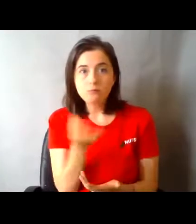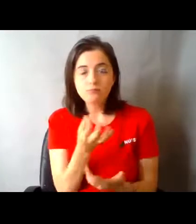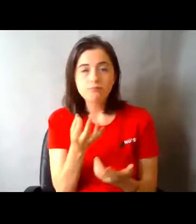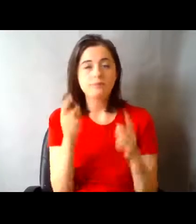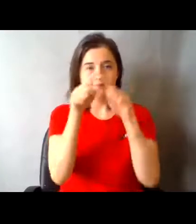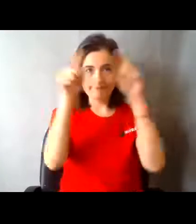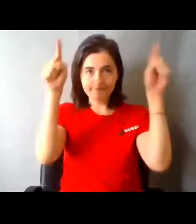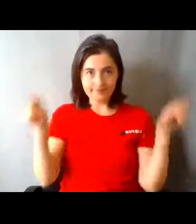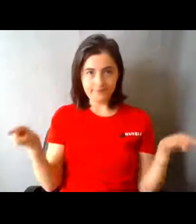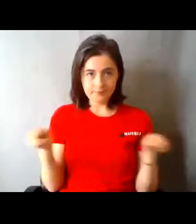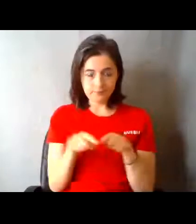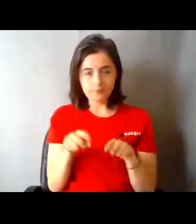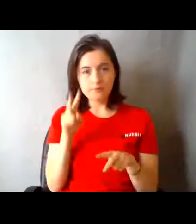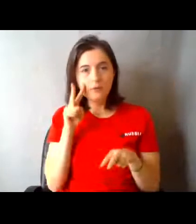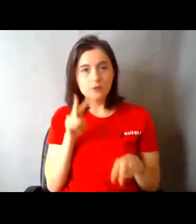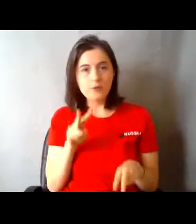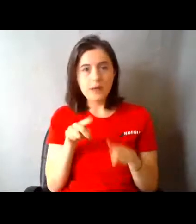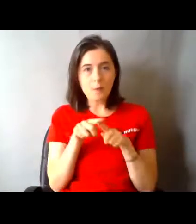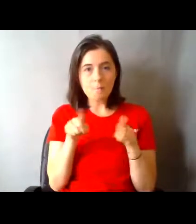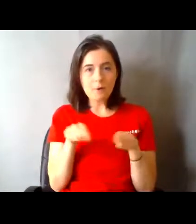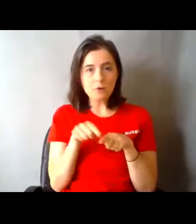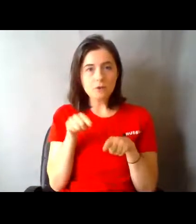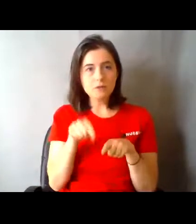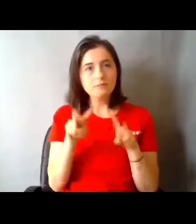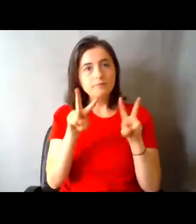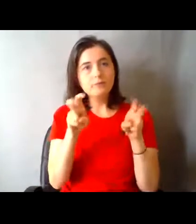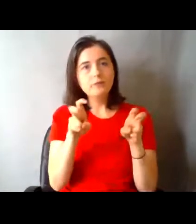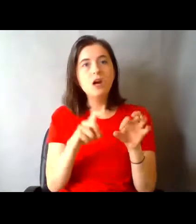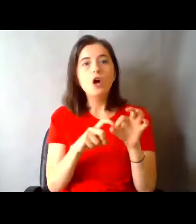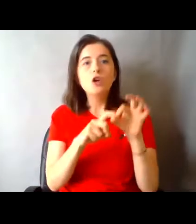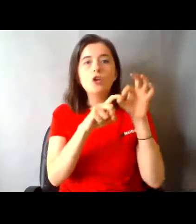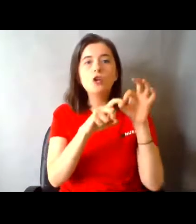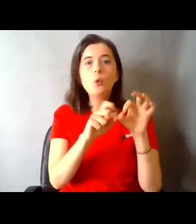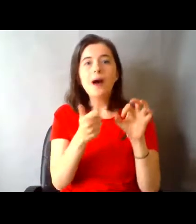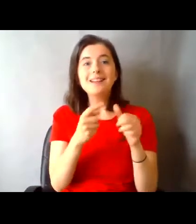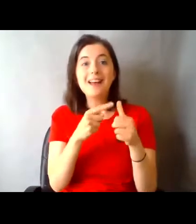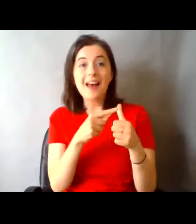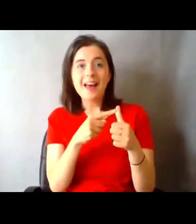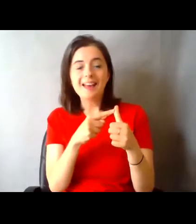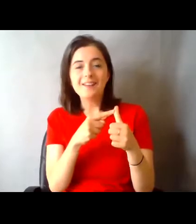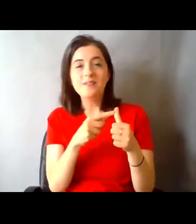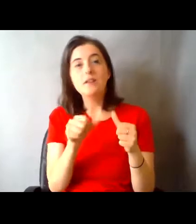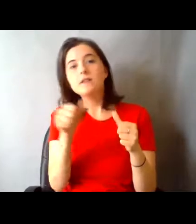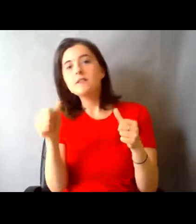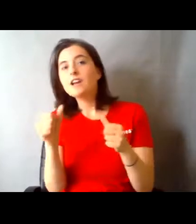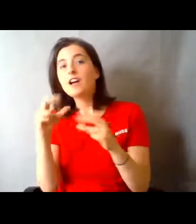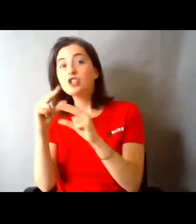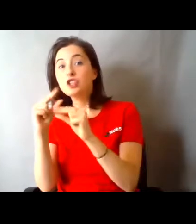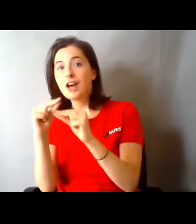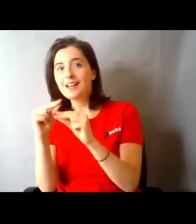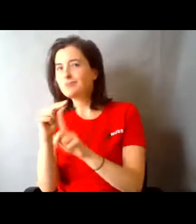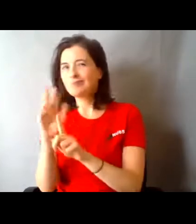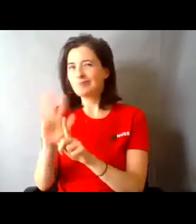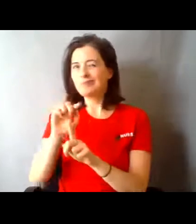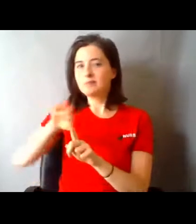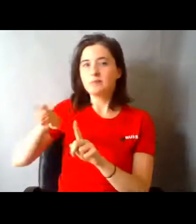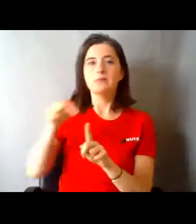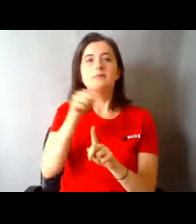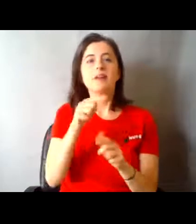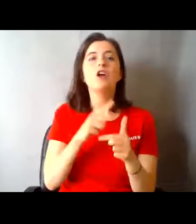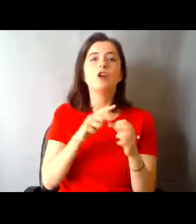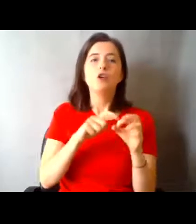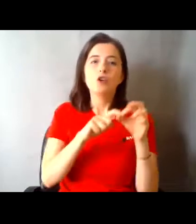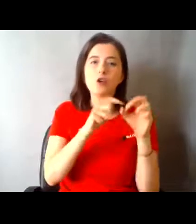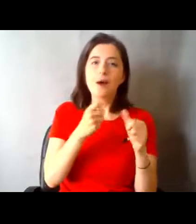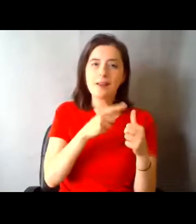of your screen, you'll see a box marked Q&A. It's next to the chat box, but please don't use the chat box. Please use the Q&A. If you've got